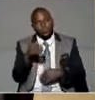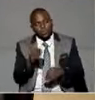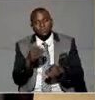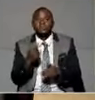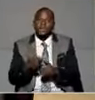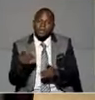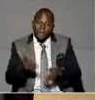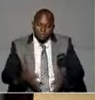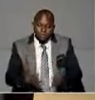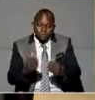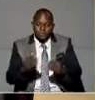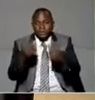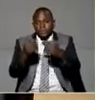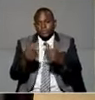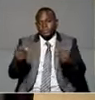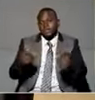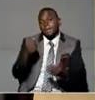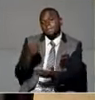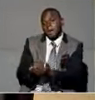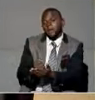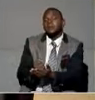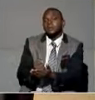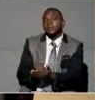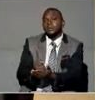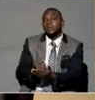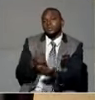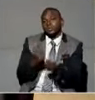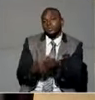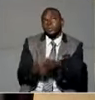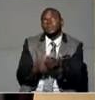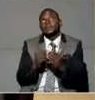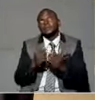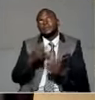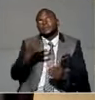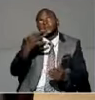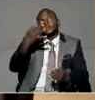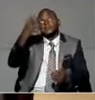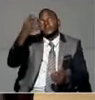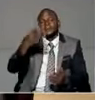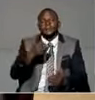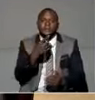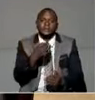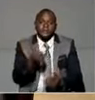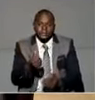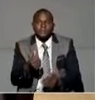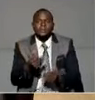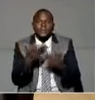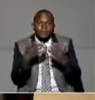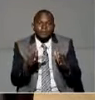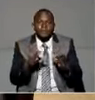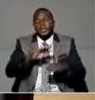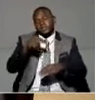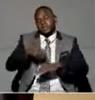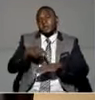Kampala Road opposite Bank of Uganda, that 16-storied building, I feel humbled that it has been finished in my